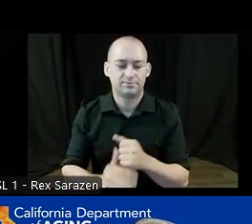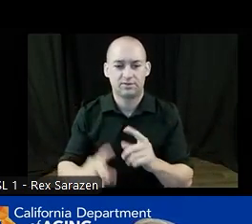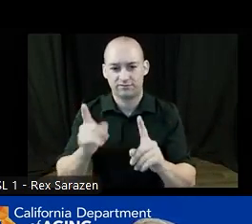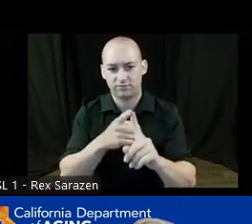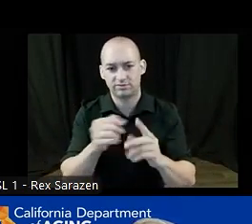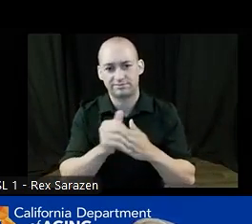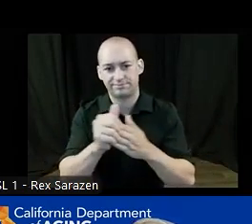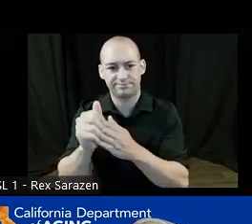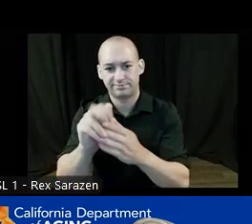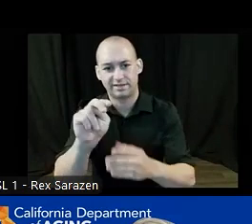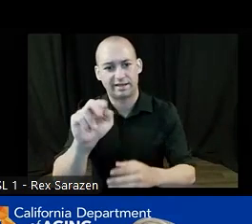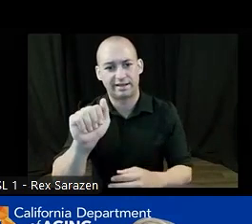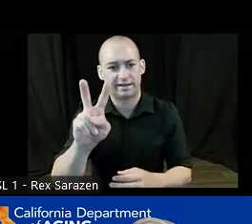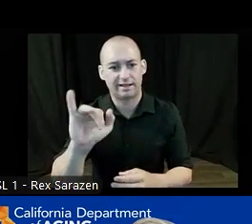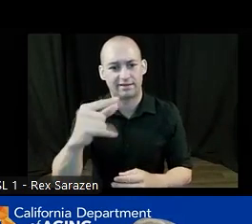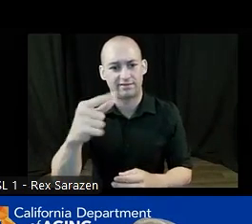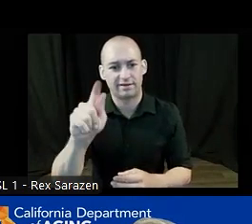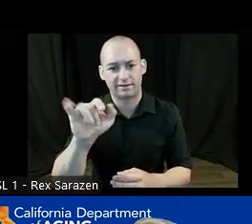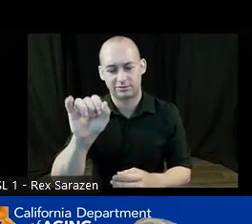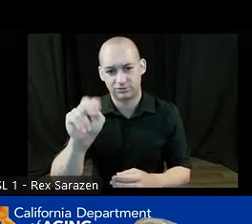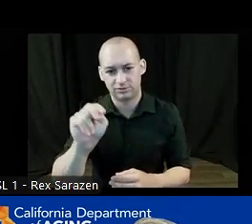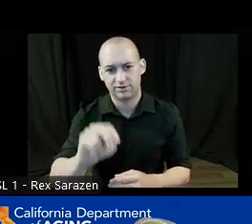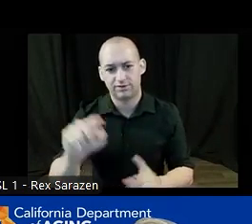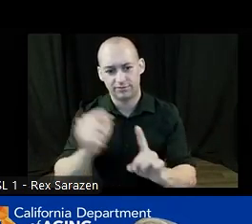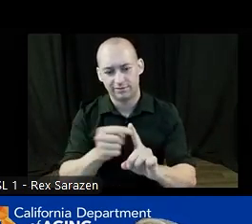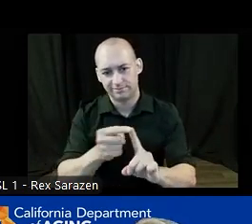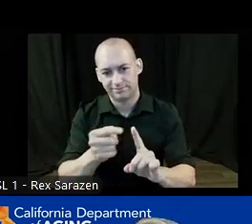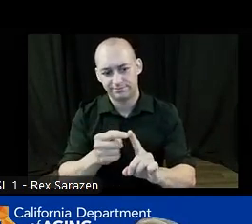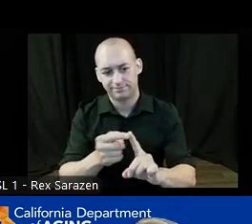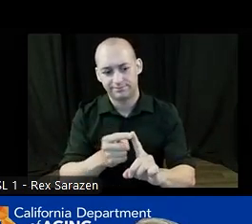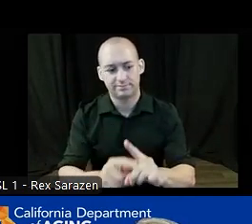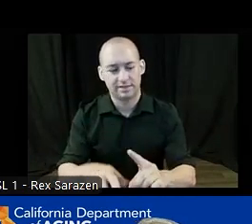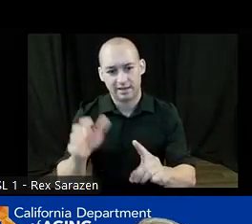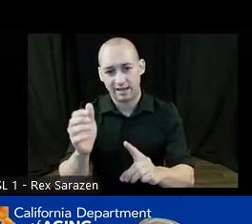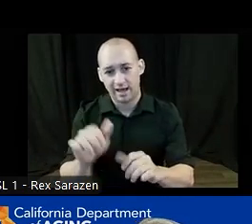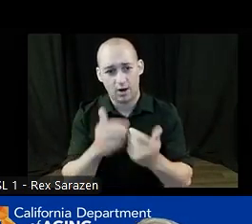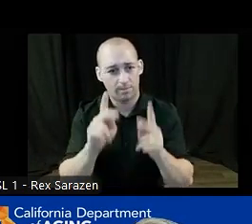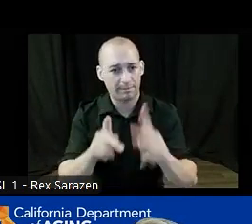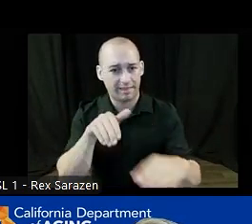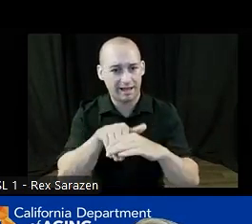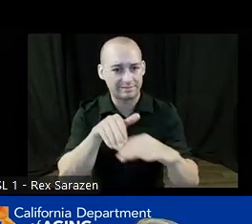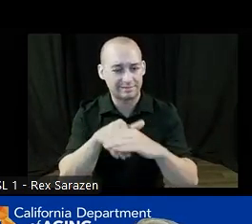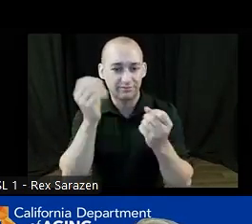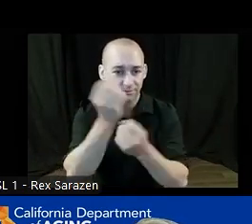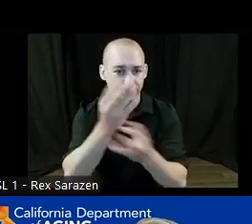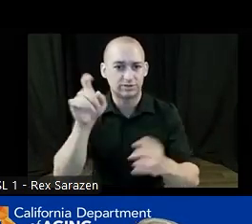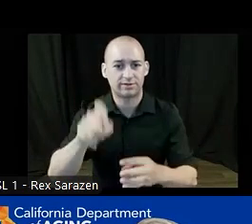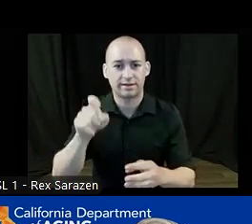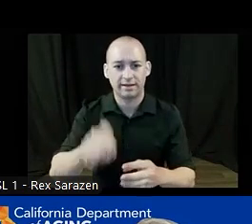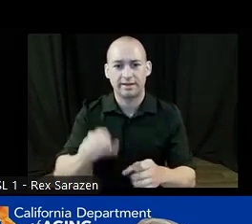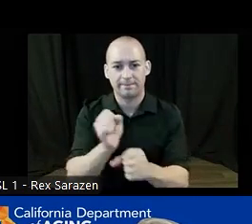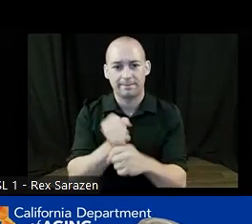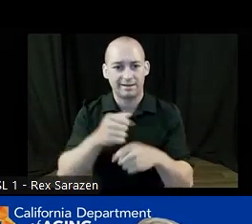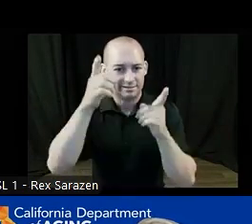navigation. Navigation is really getting at how people access the information they need to make informed choices.